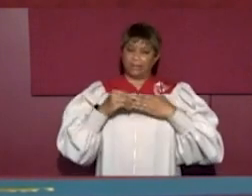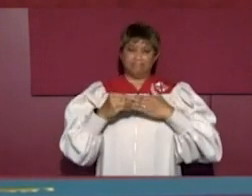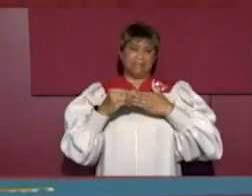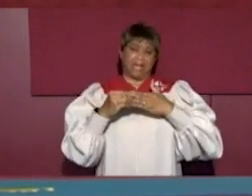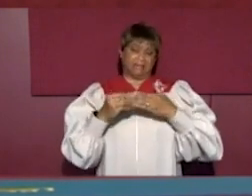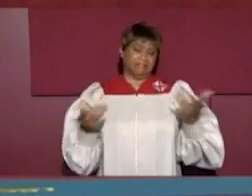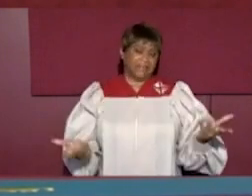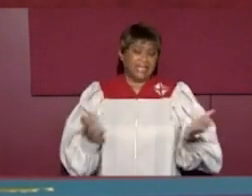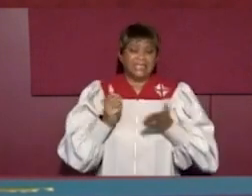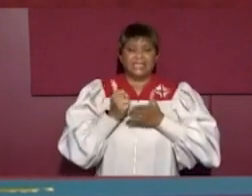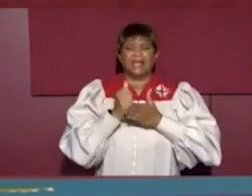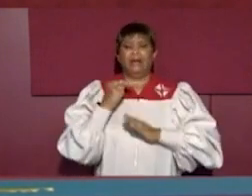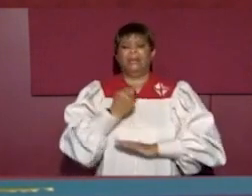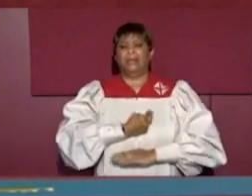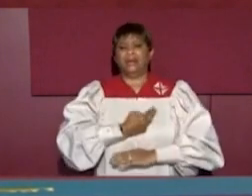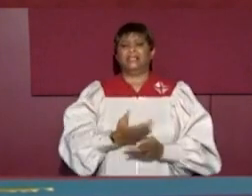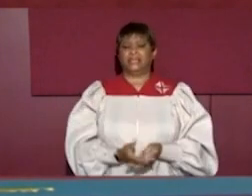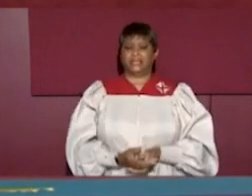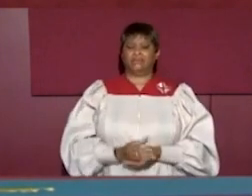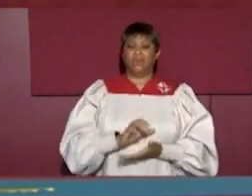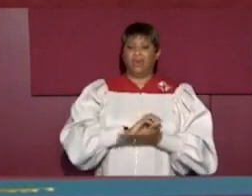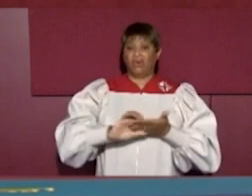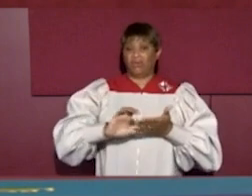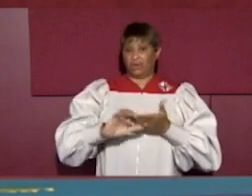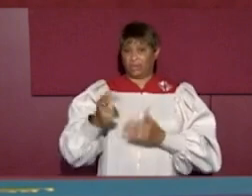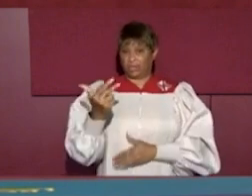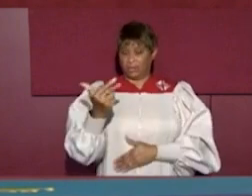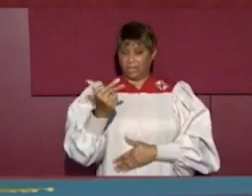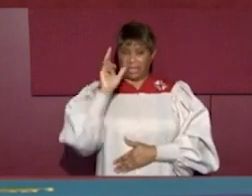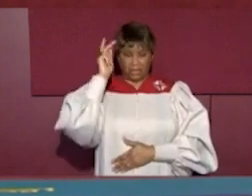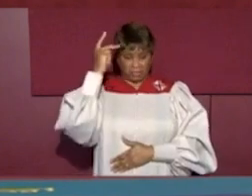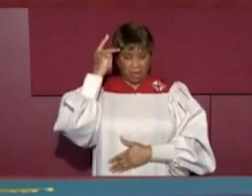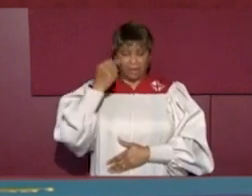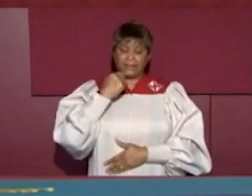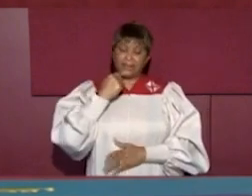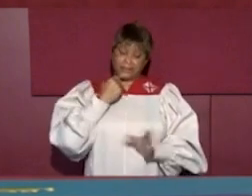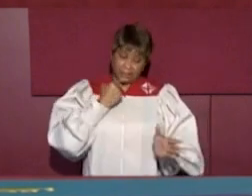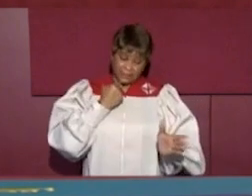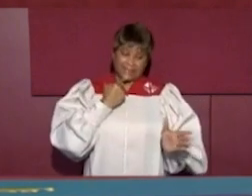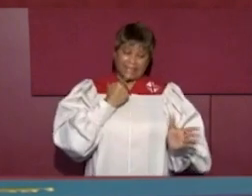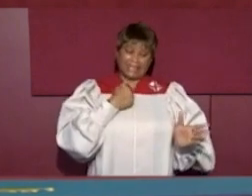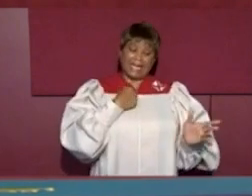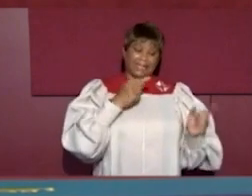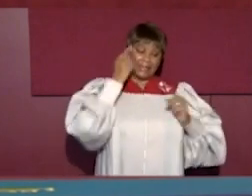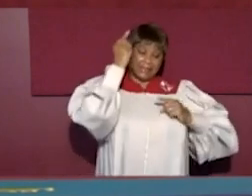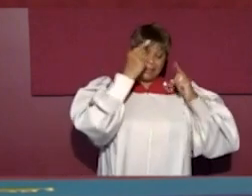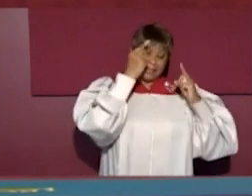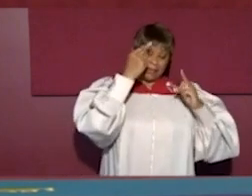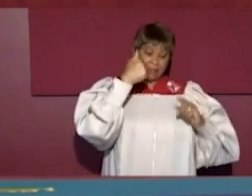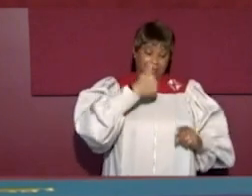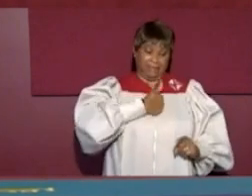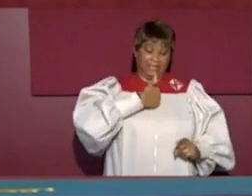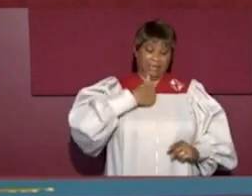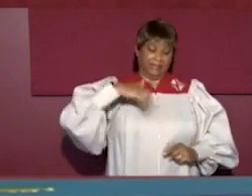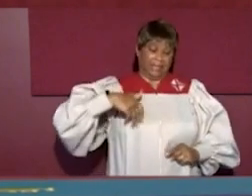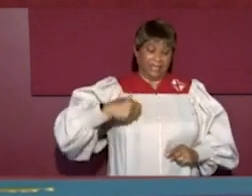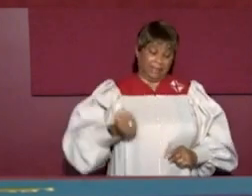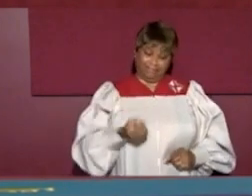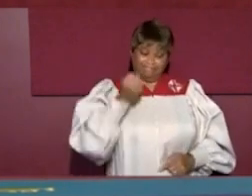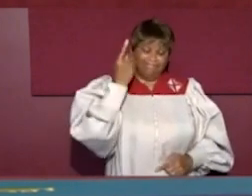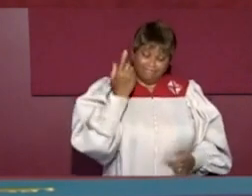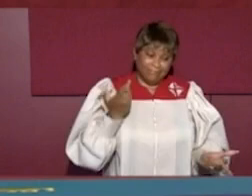guidelines to help us. And in verse number 13, Paul says, "Brethren, I count not myself to have